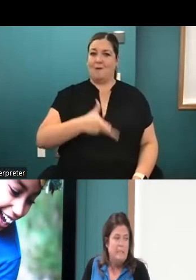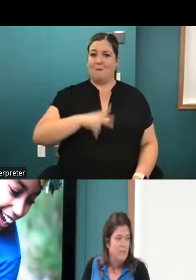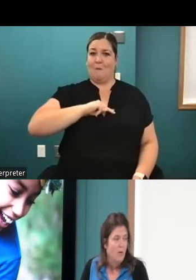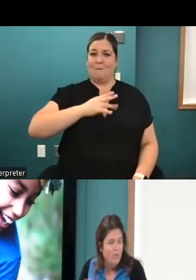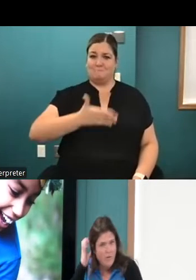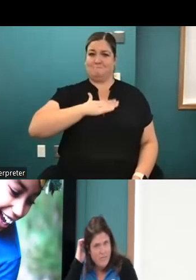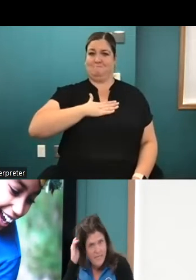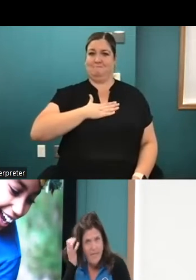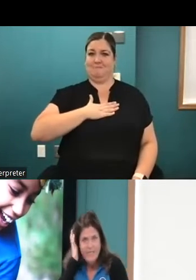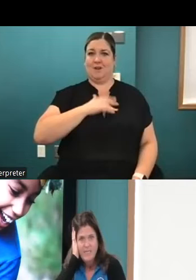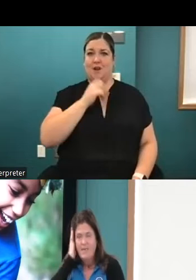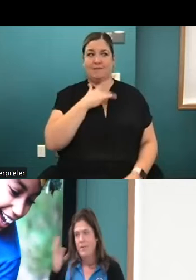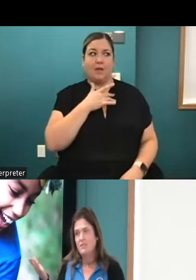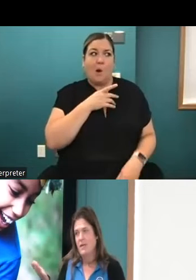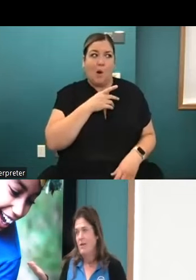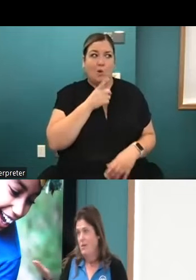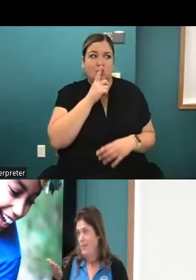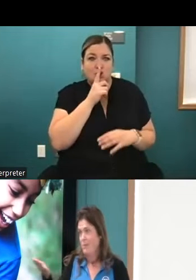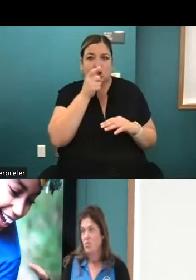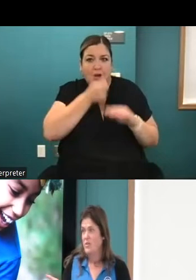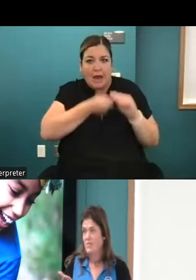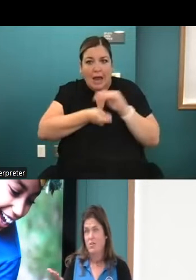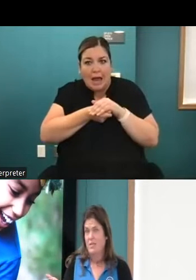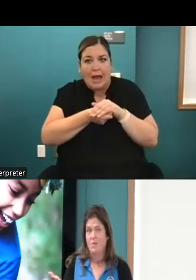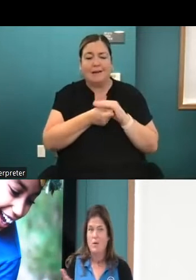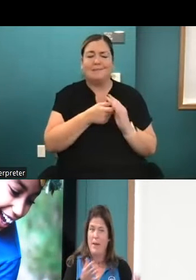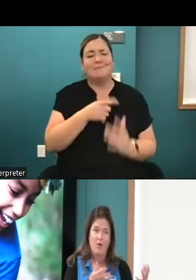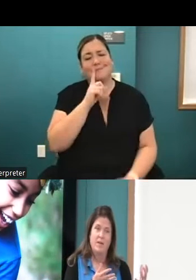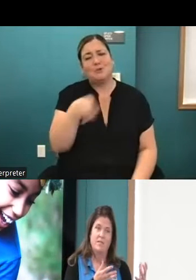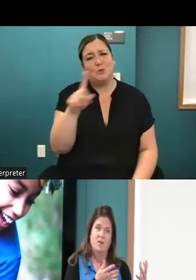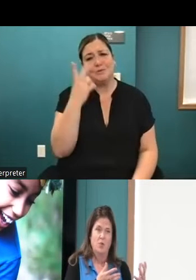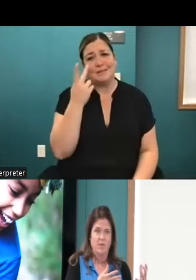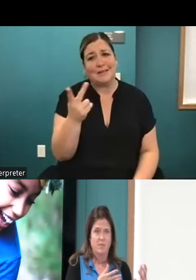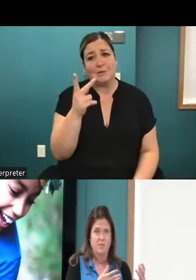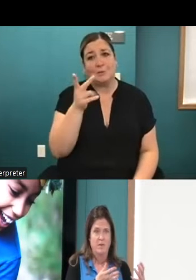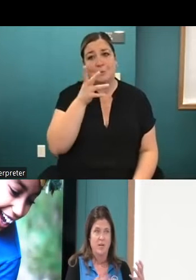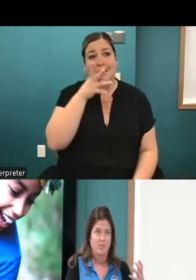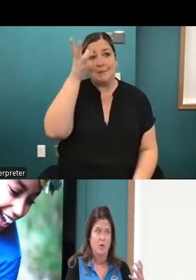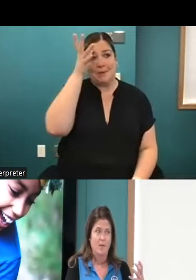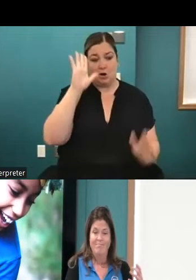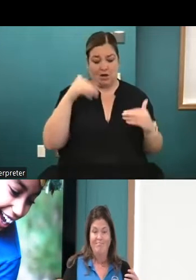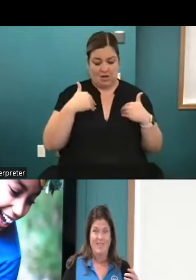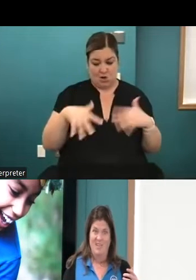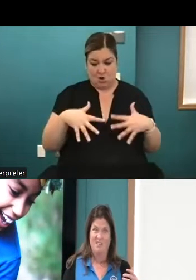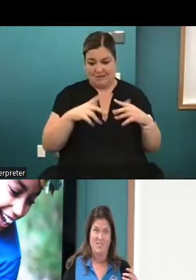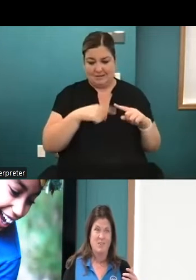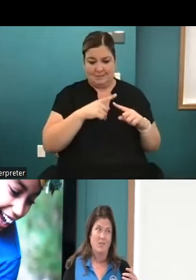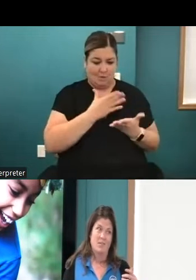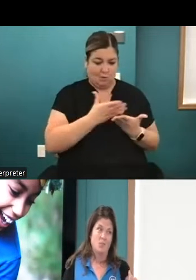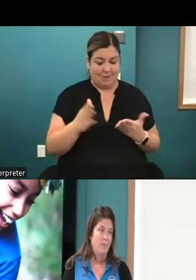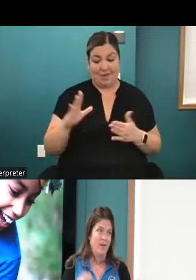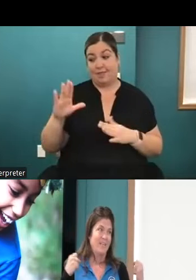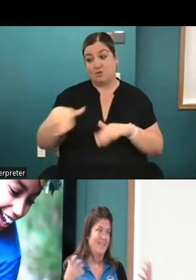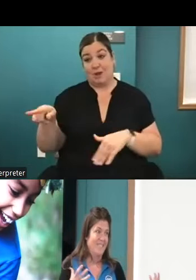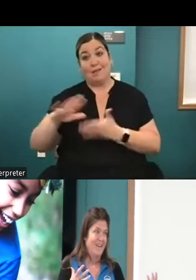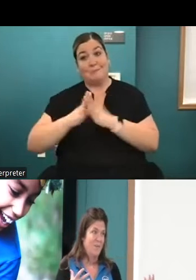like they're gonna see it. Because I'm sure you guys have all seen it. When a parent is self-conscious about a child's equipment, that child gets self-conscious.